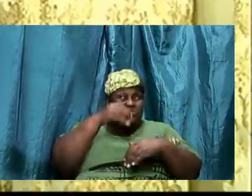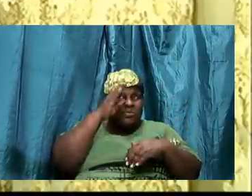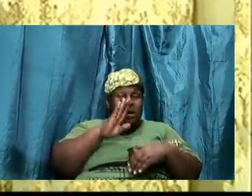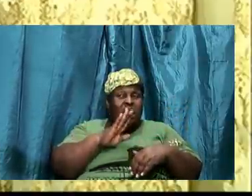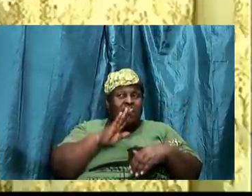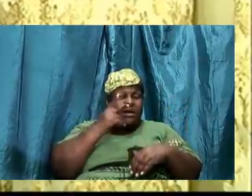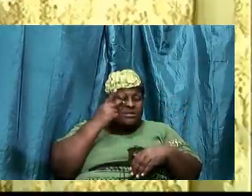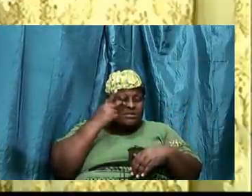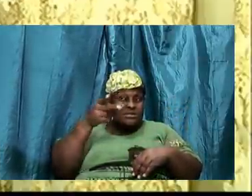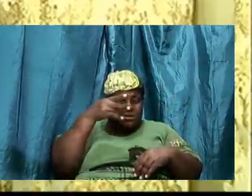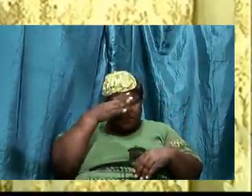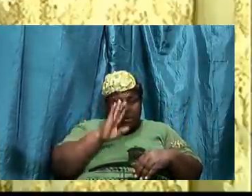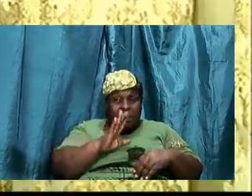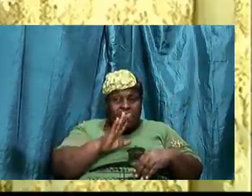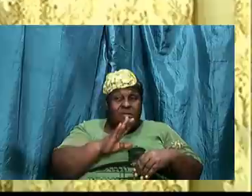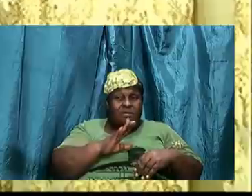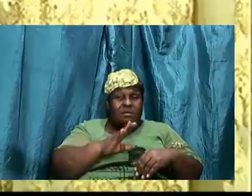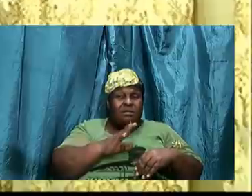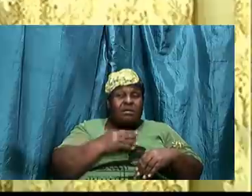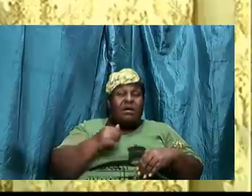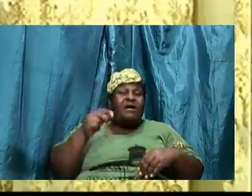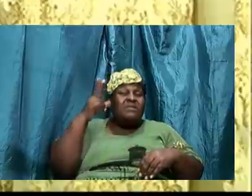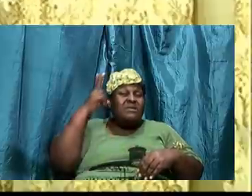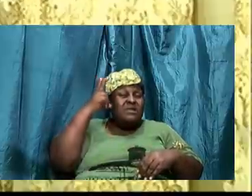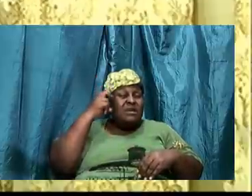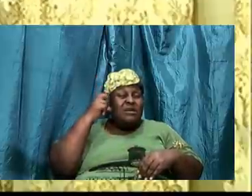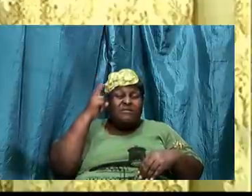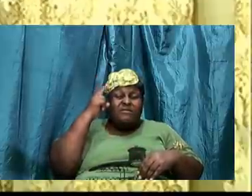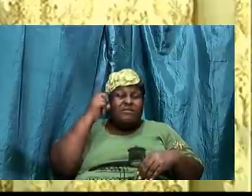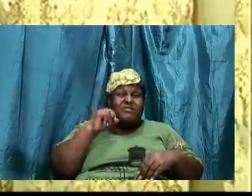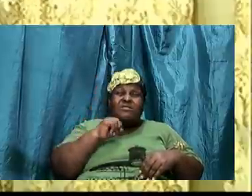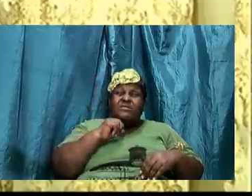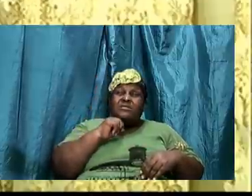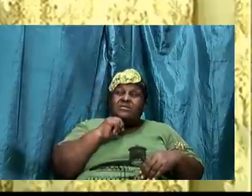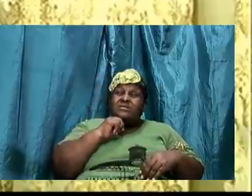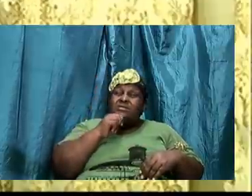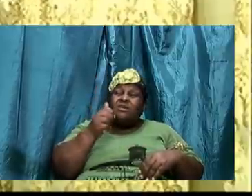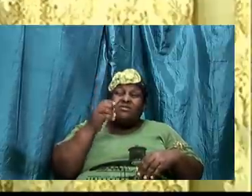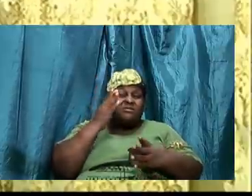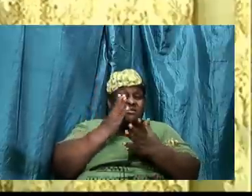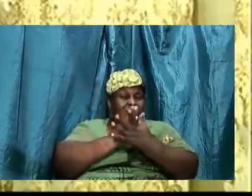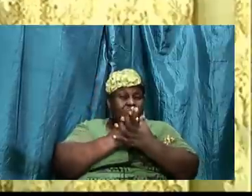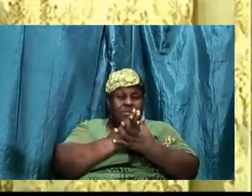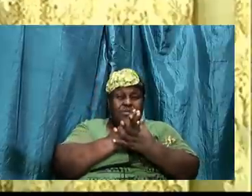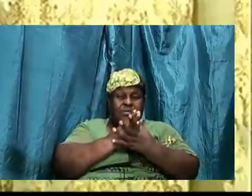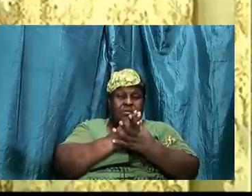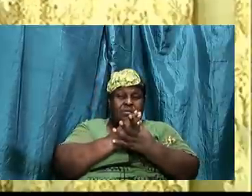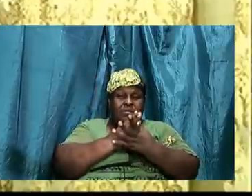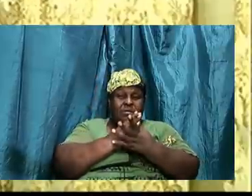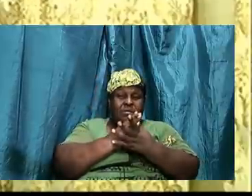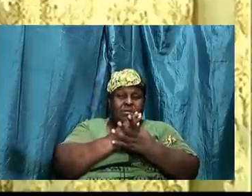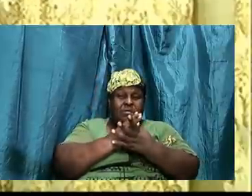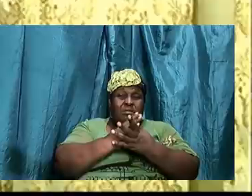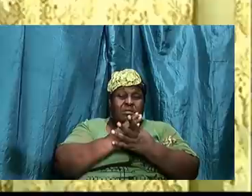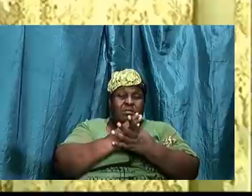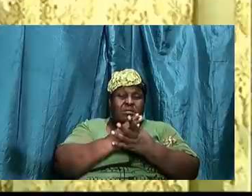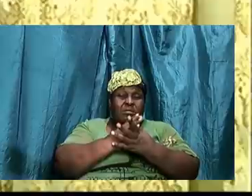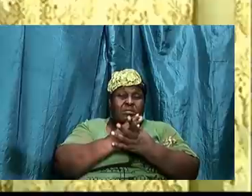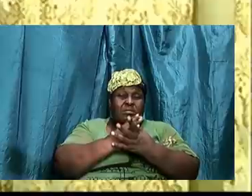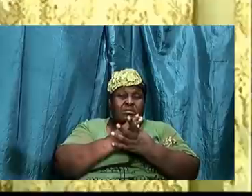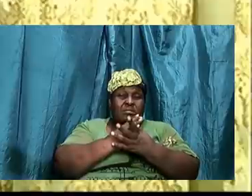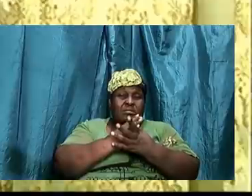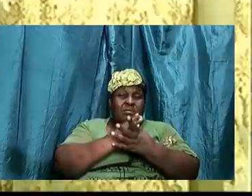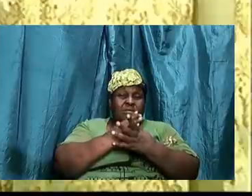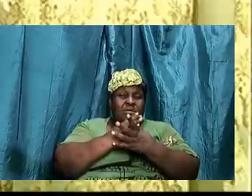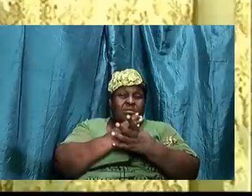will not relent. The Bible says, resist him and he will flee, but he will not relent. So